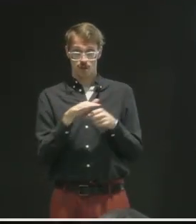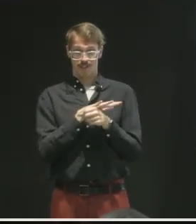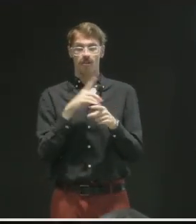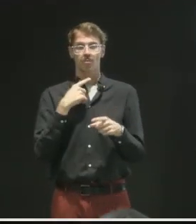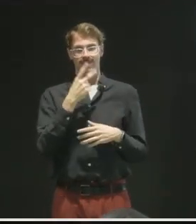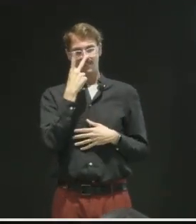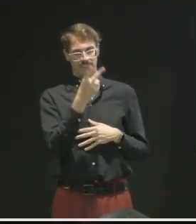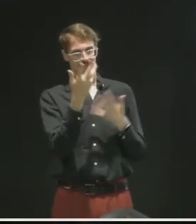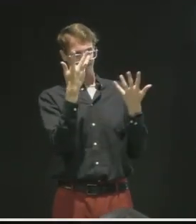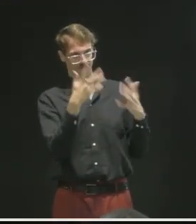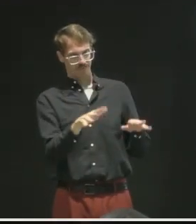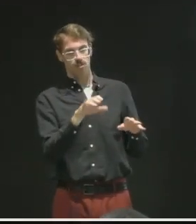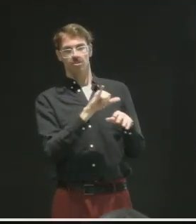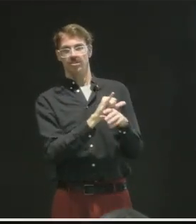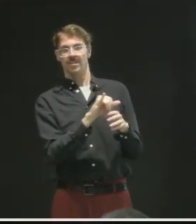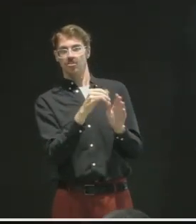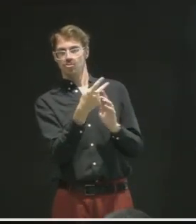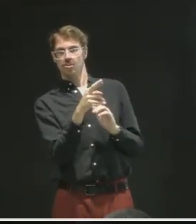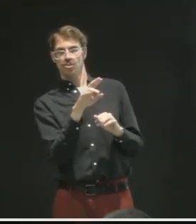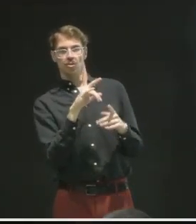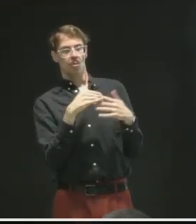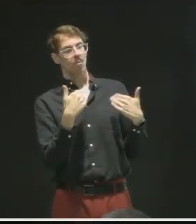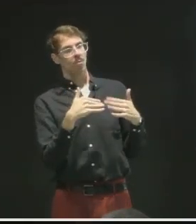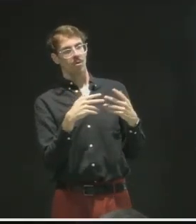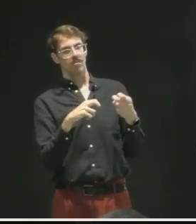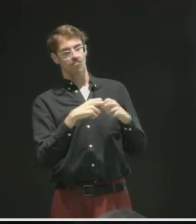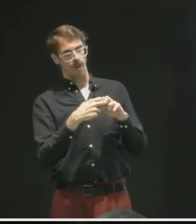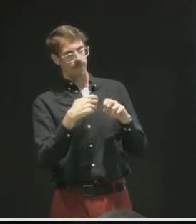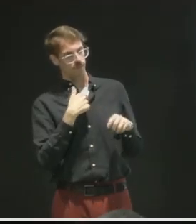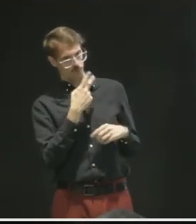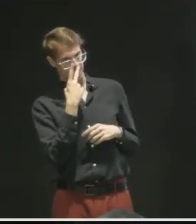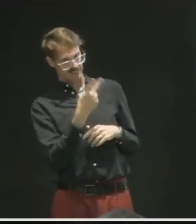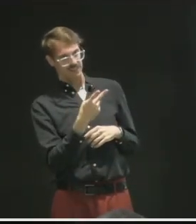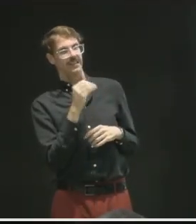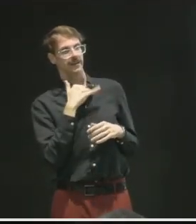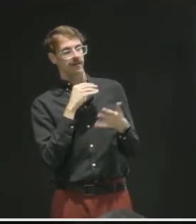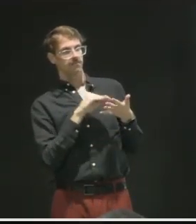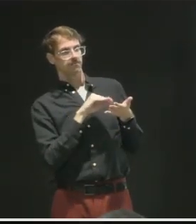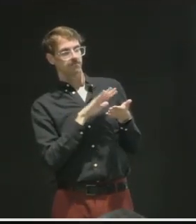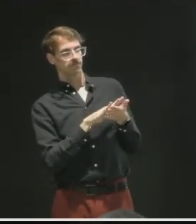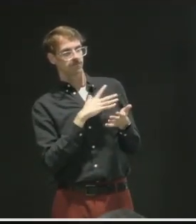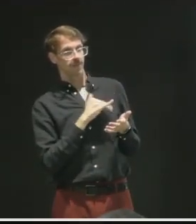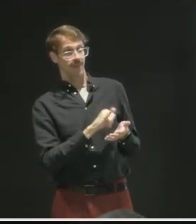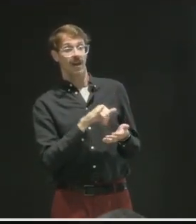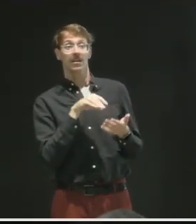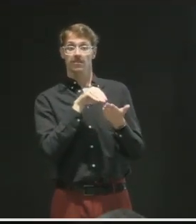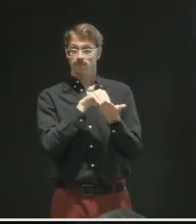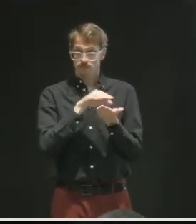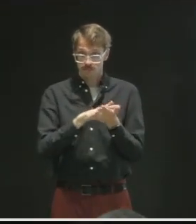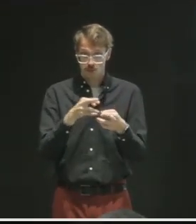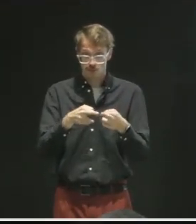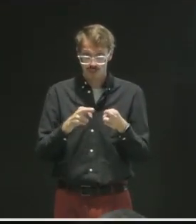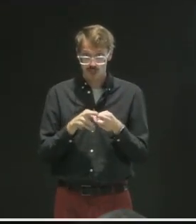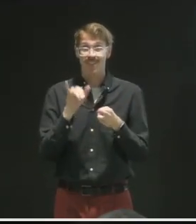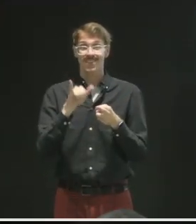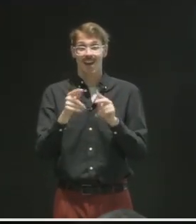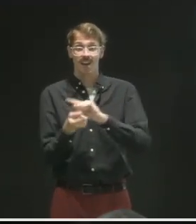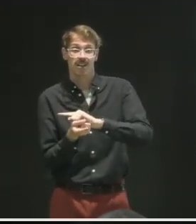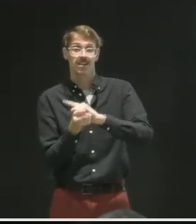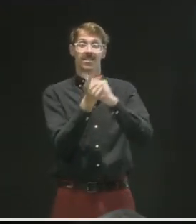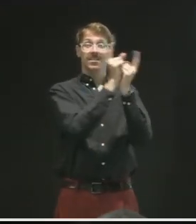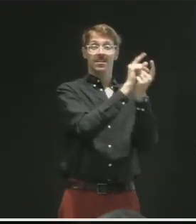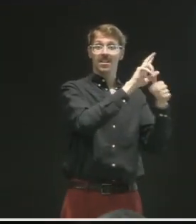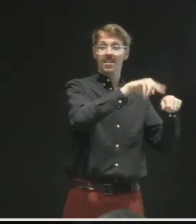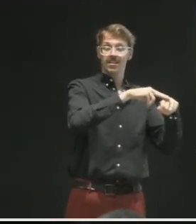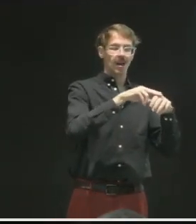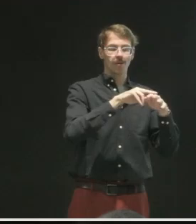theme in our regional strategy for disaster risk management. And this translates now into the national level, where countries, when